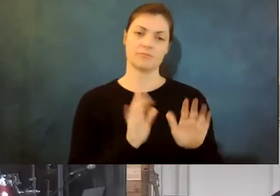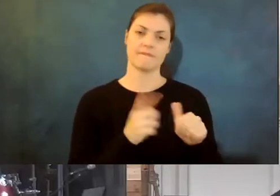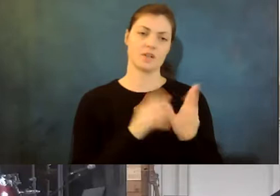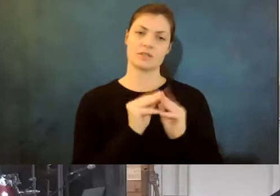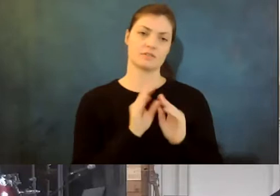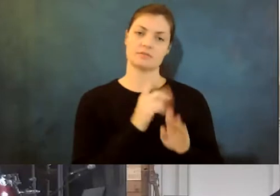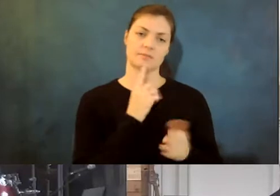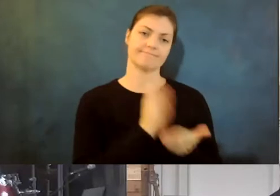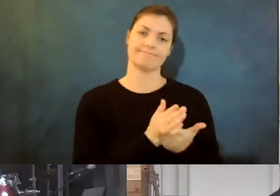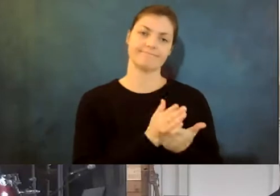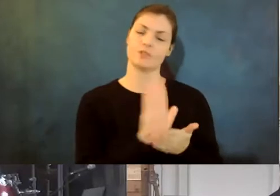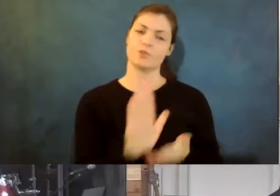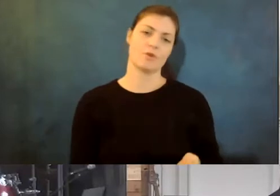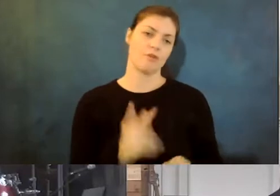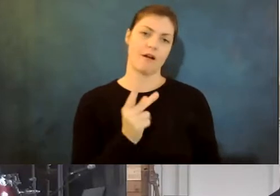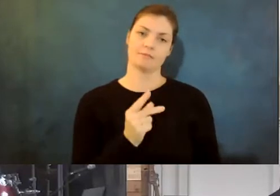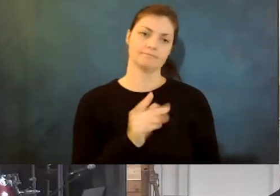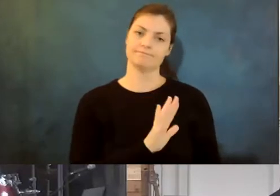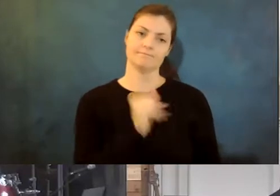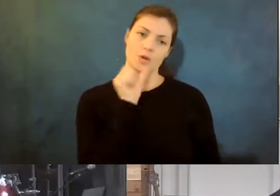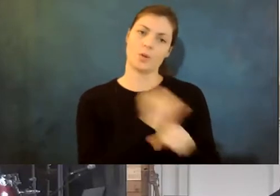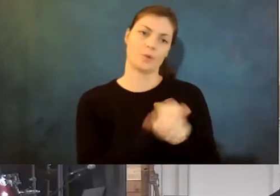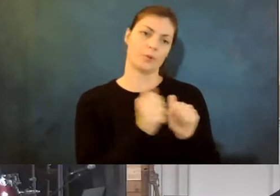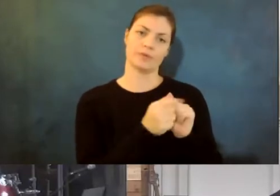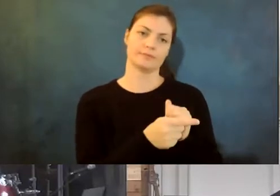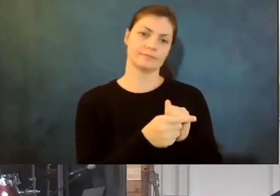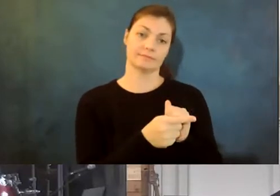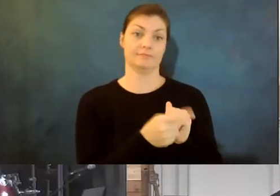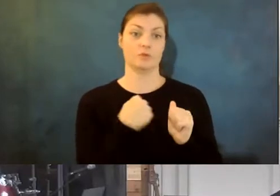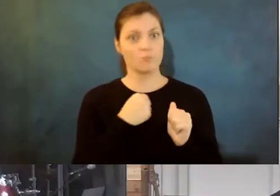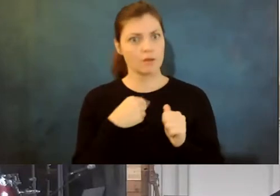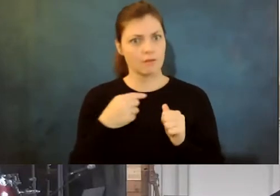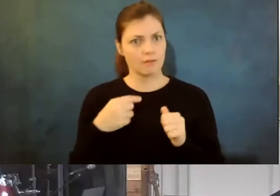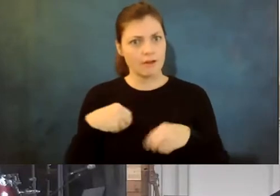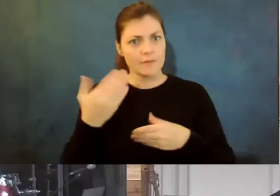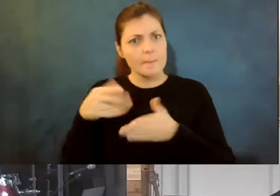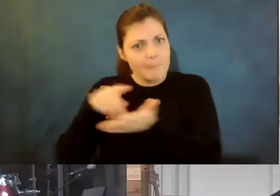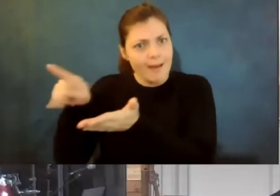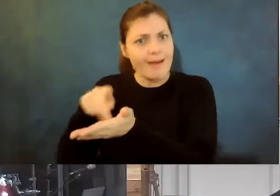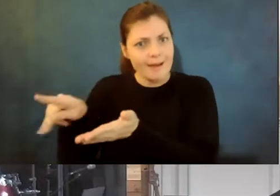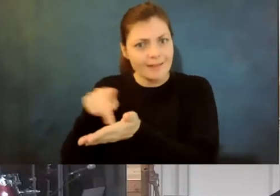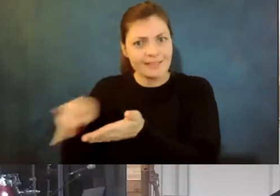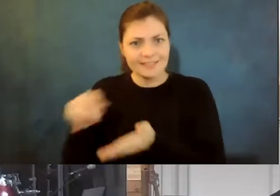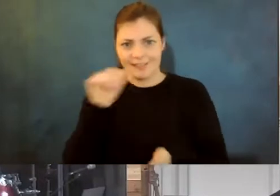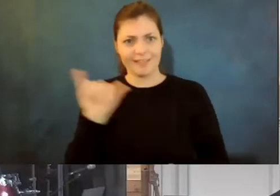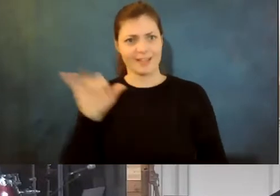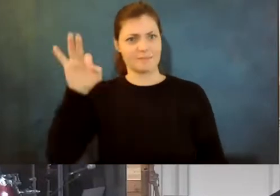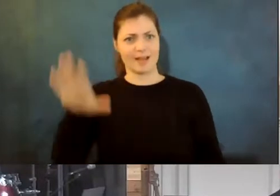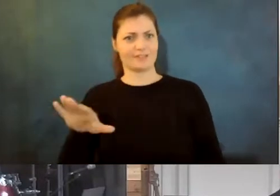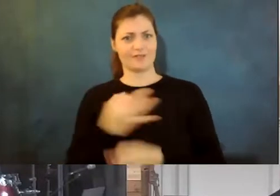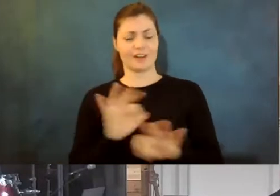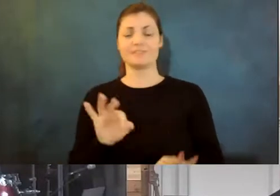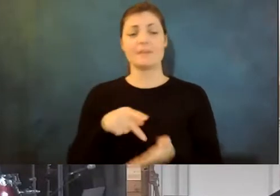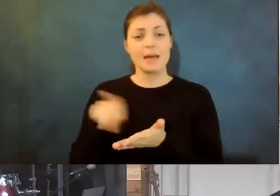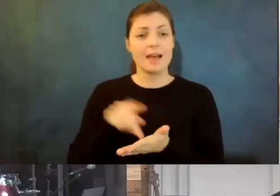session. He's like, your dog, I'm not working with. I mean, we offered to pay, right? This wasn't like a pastor freebie. He's